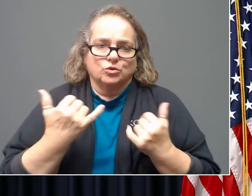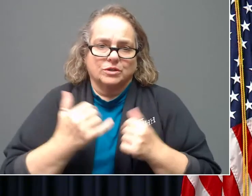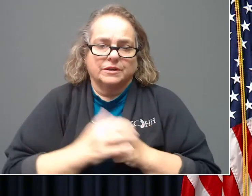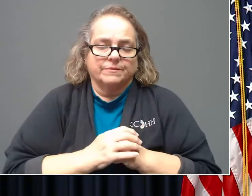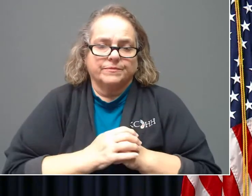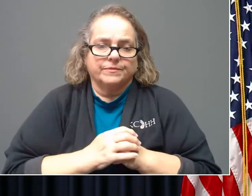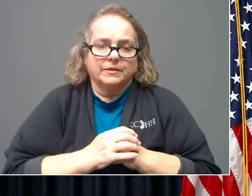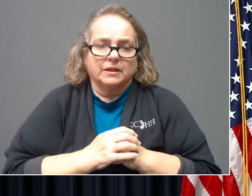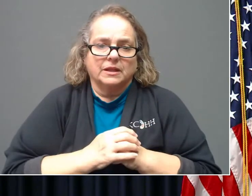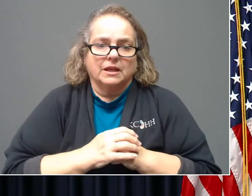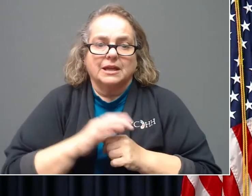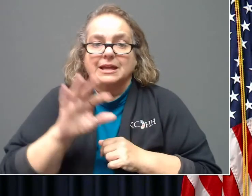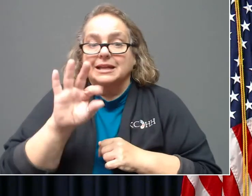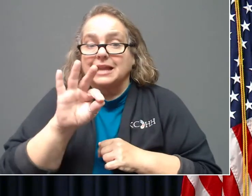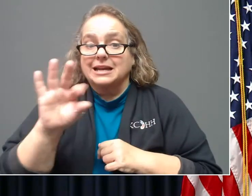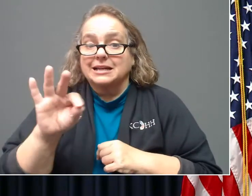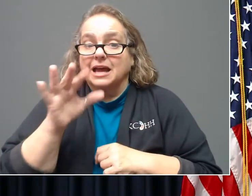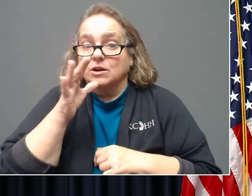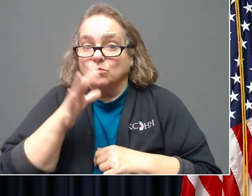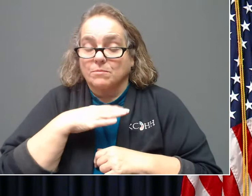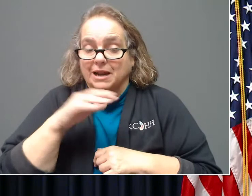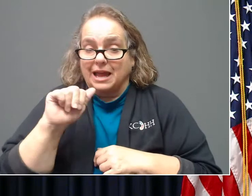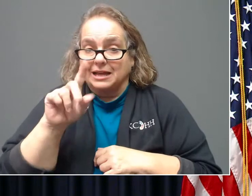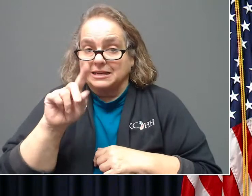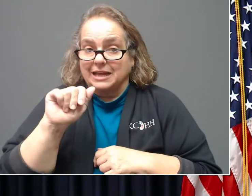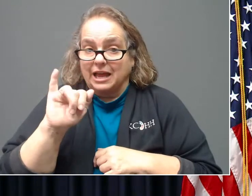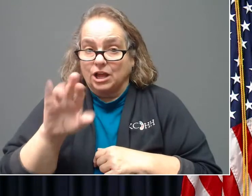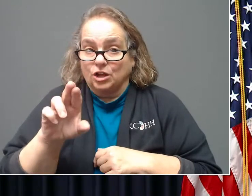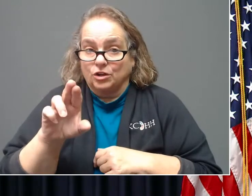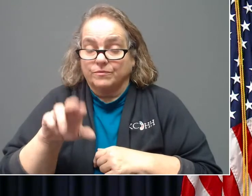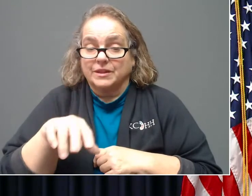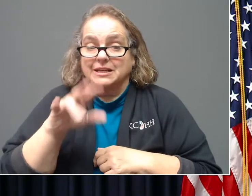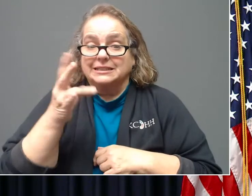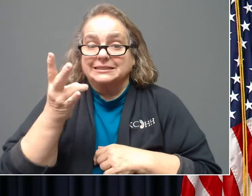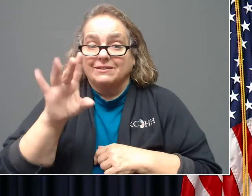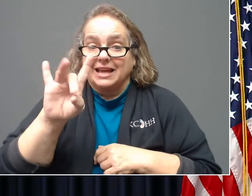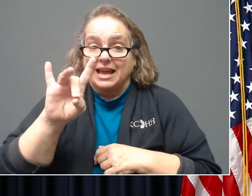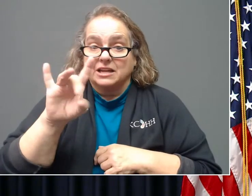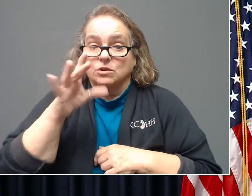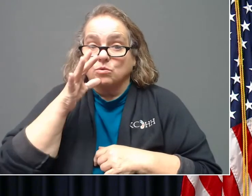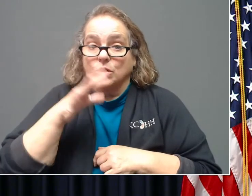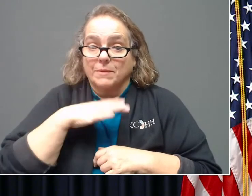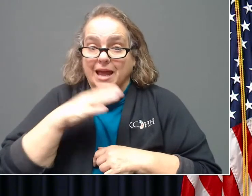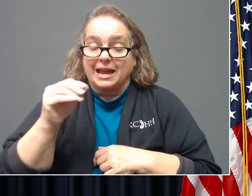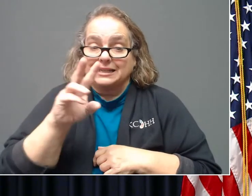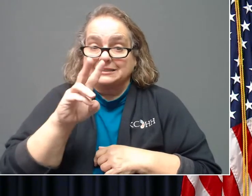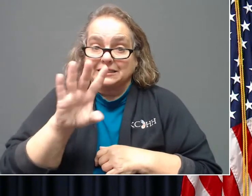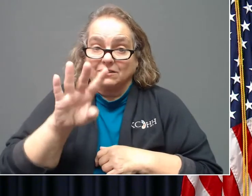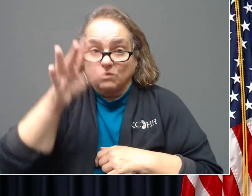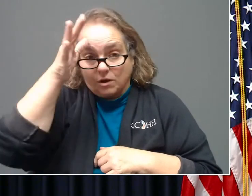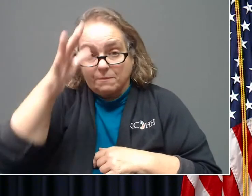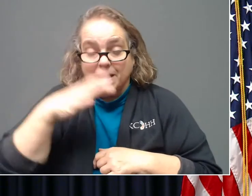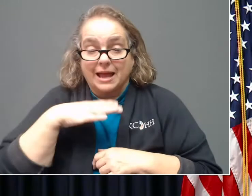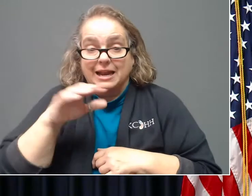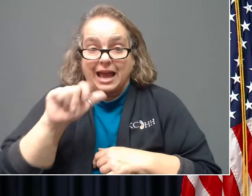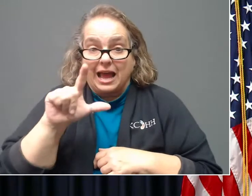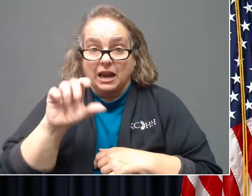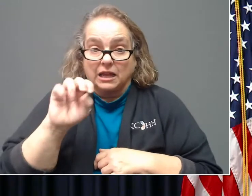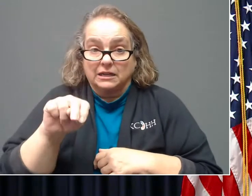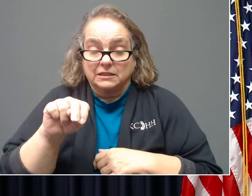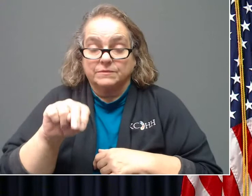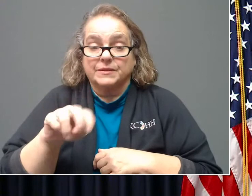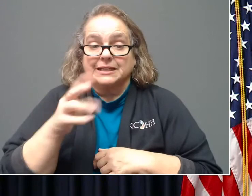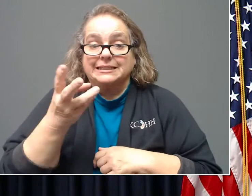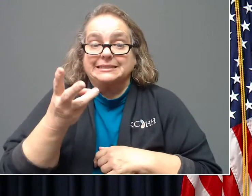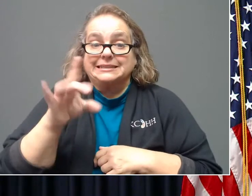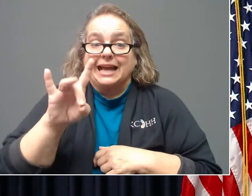lost a 99-year-old woman from Adair, a 78-year-old woman and a 64-year-old man from Allen, a 68-year-old